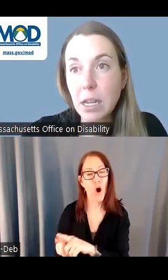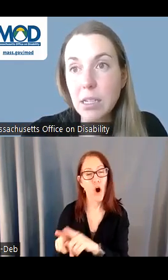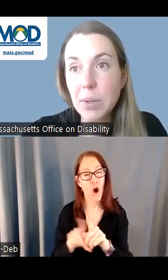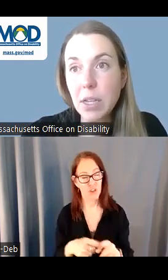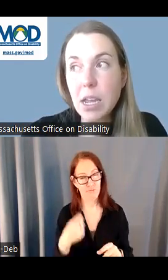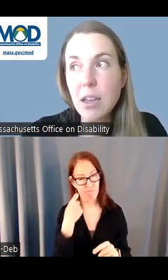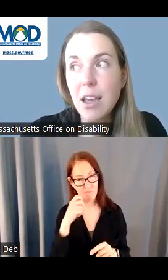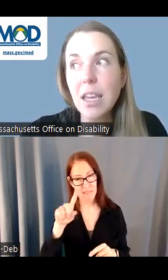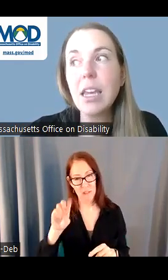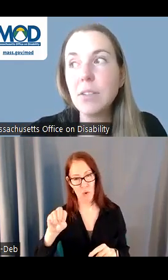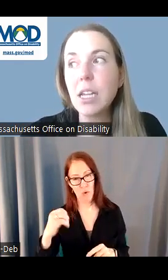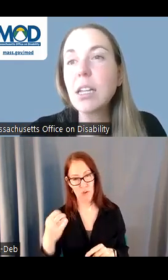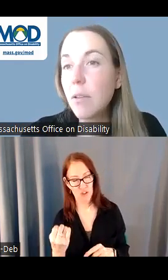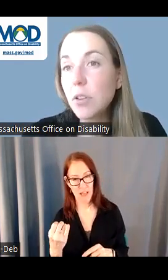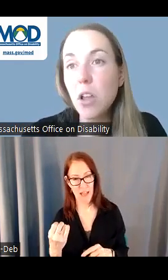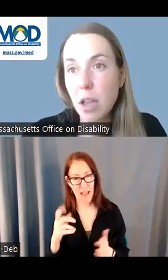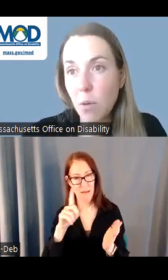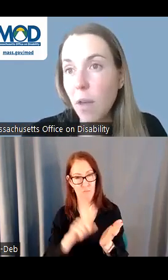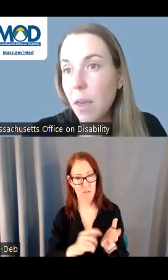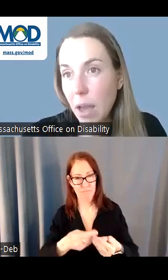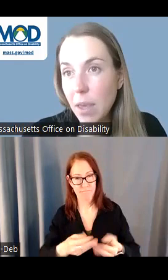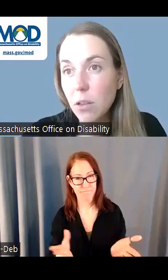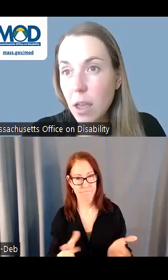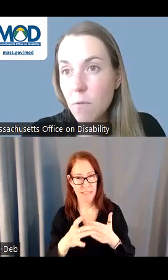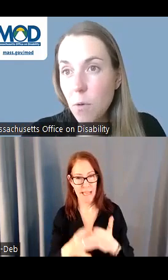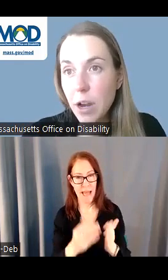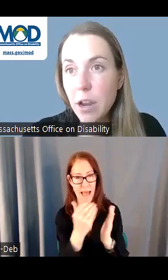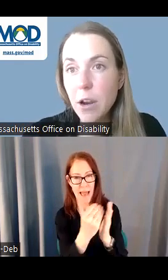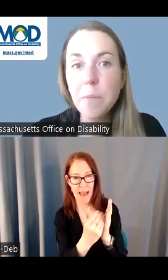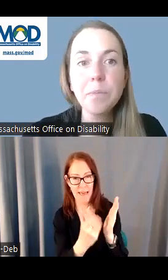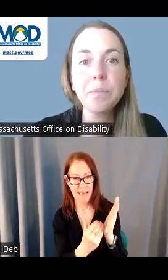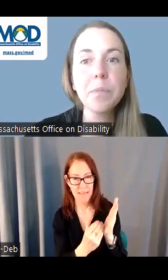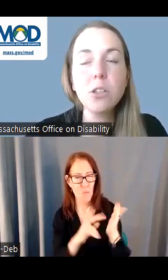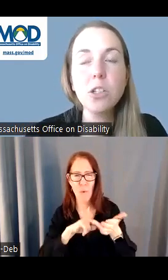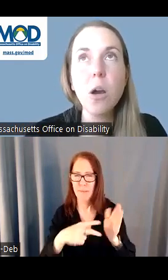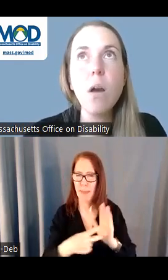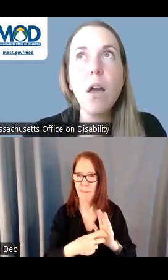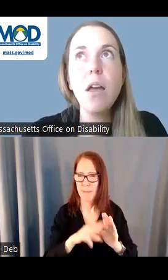web accessibility that gives us kind of a look at what they might be looking for here.